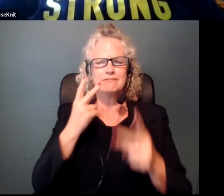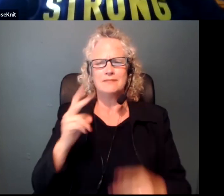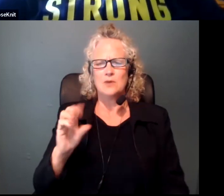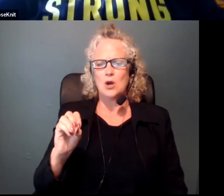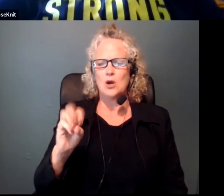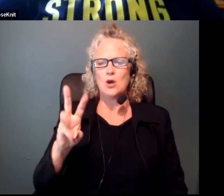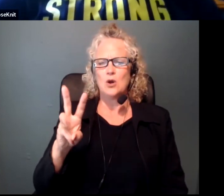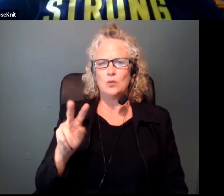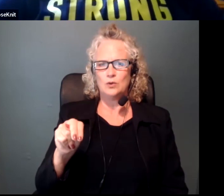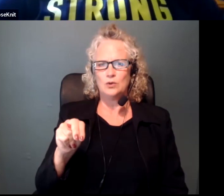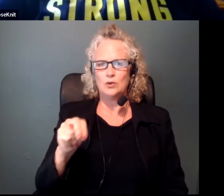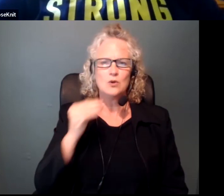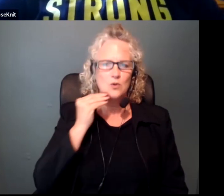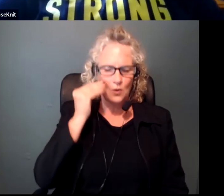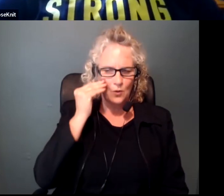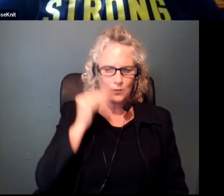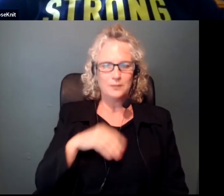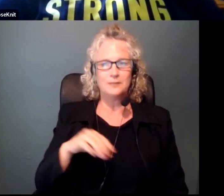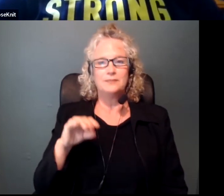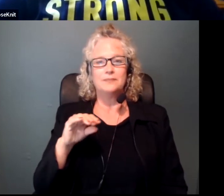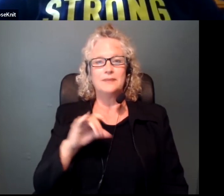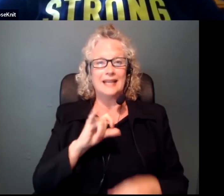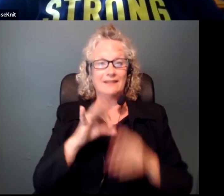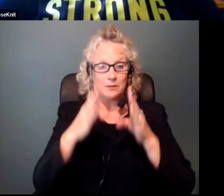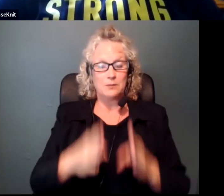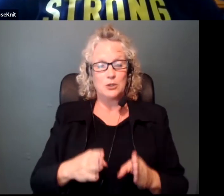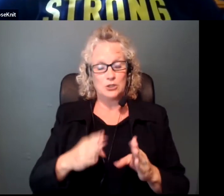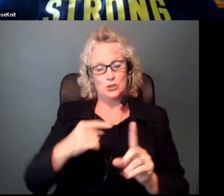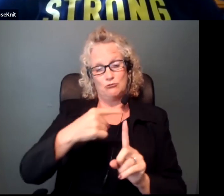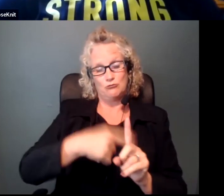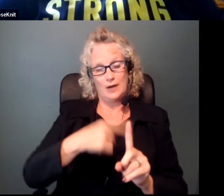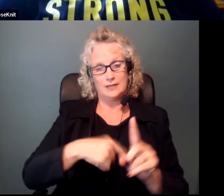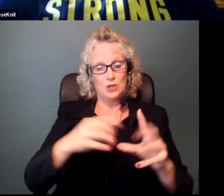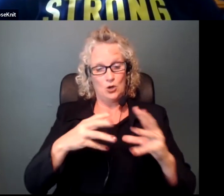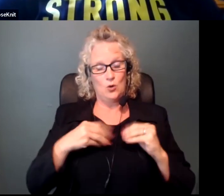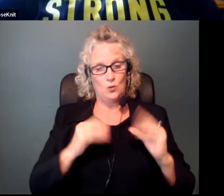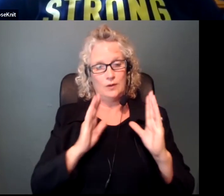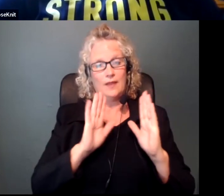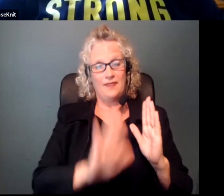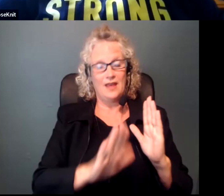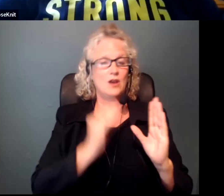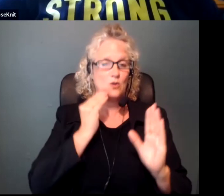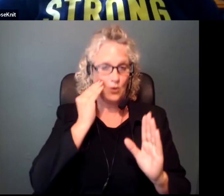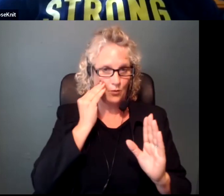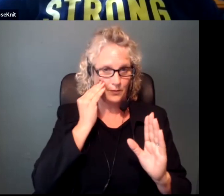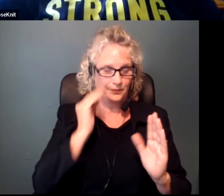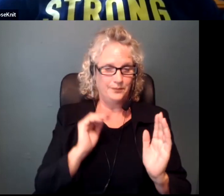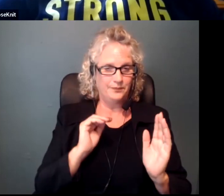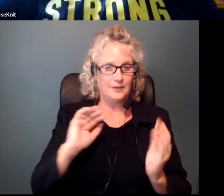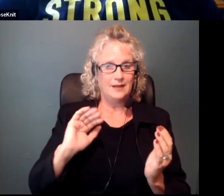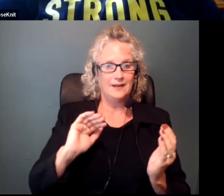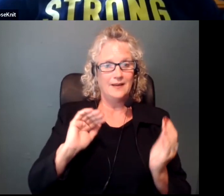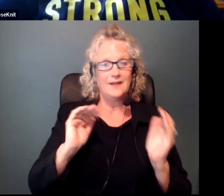is either renting or owning their own home versus a